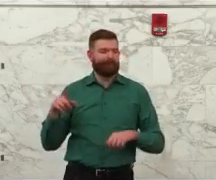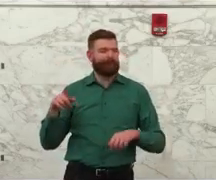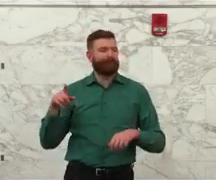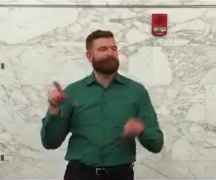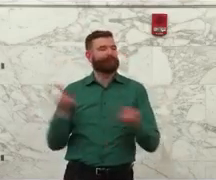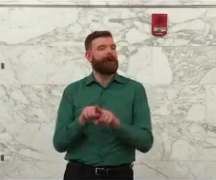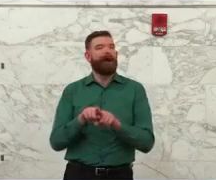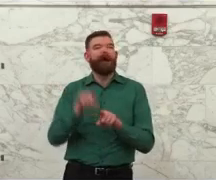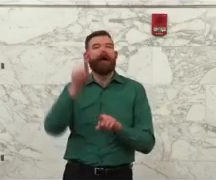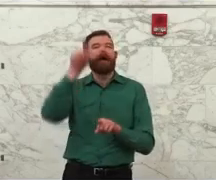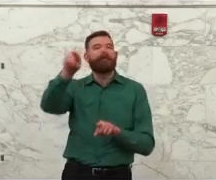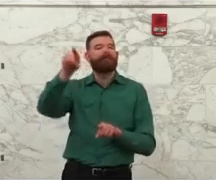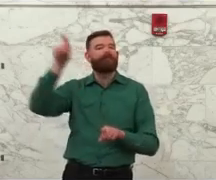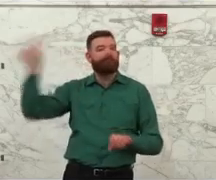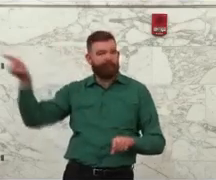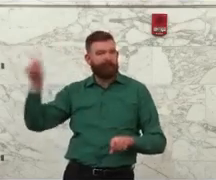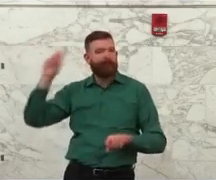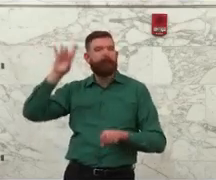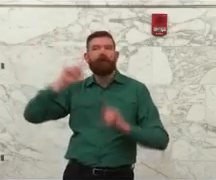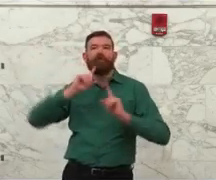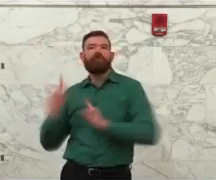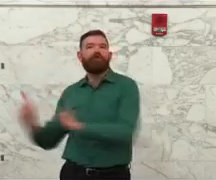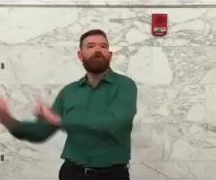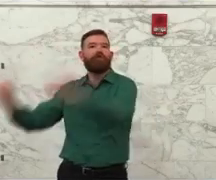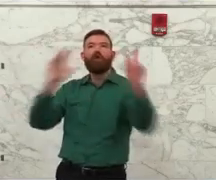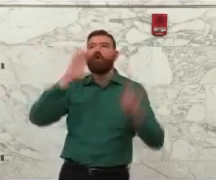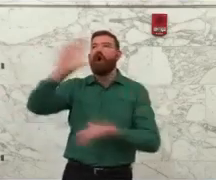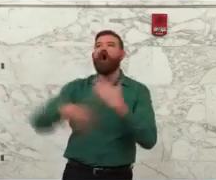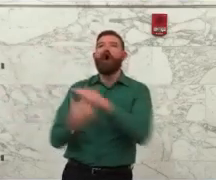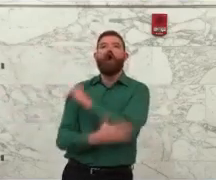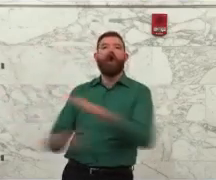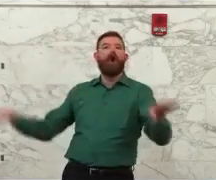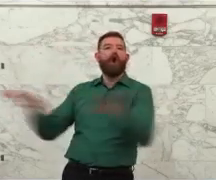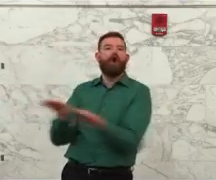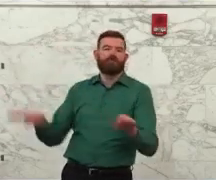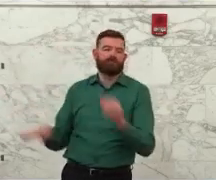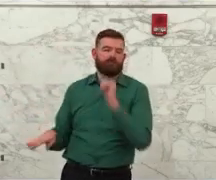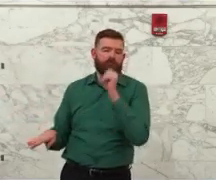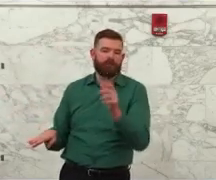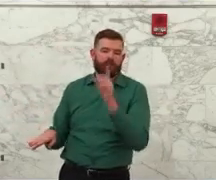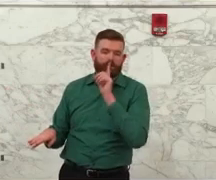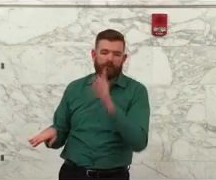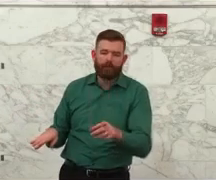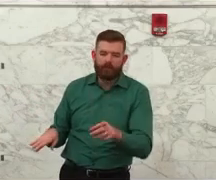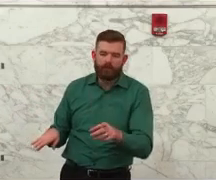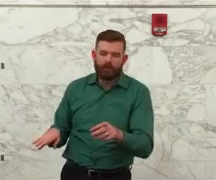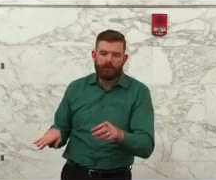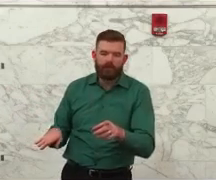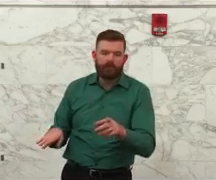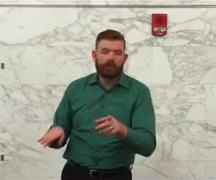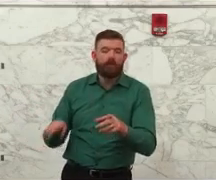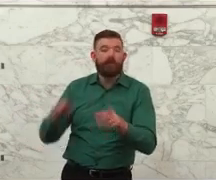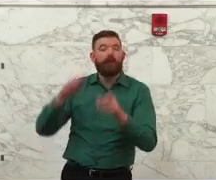those types of information strains are only causing to do more harm than good, and certainly sow panic, and that's what we're trying to alleviate. Colonel